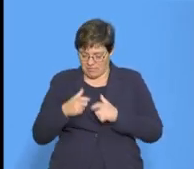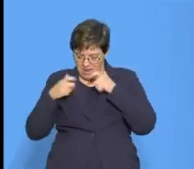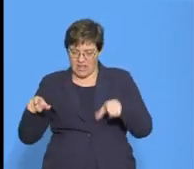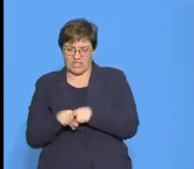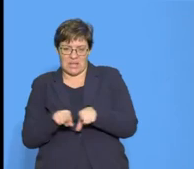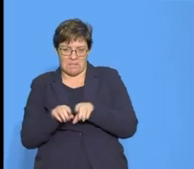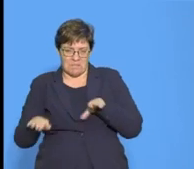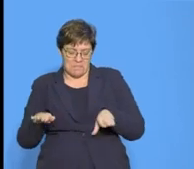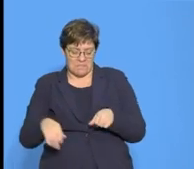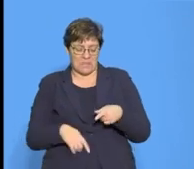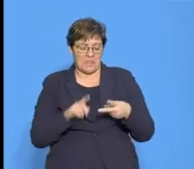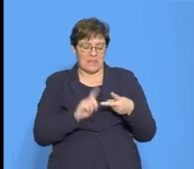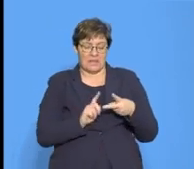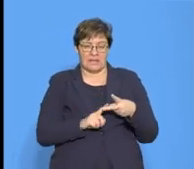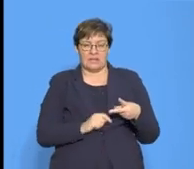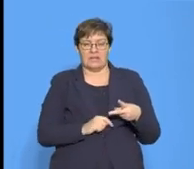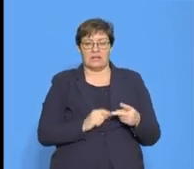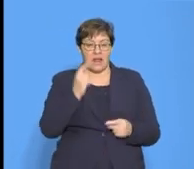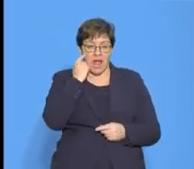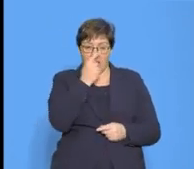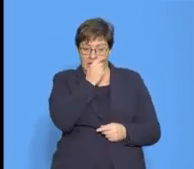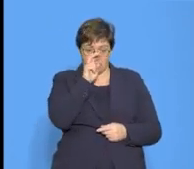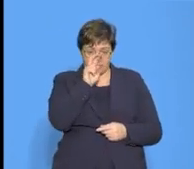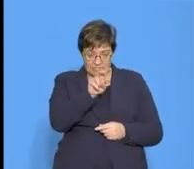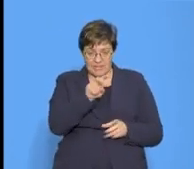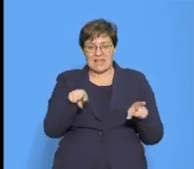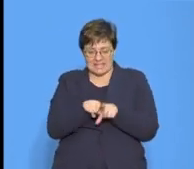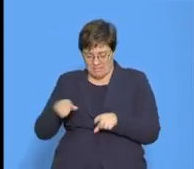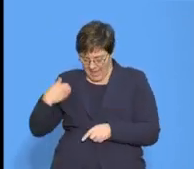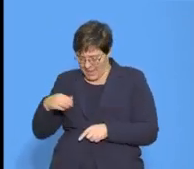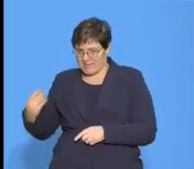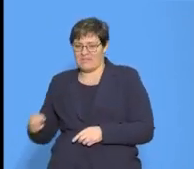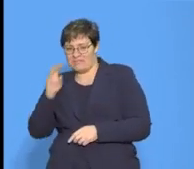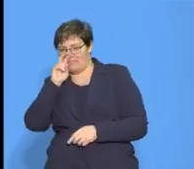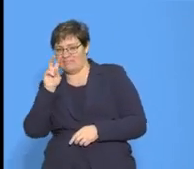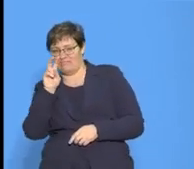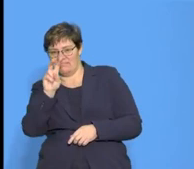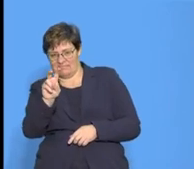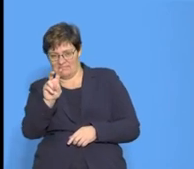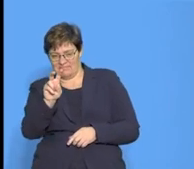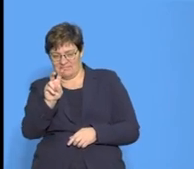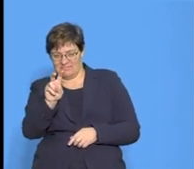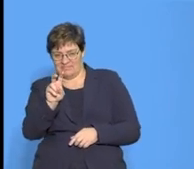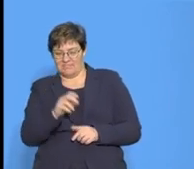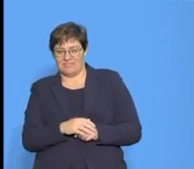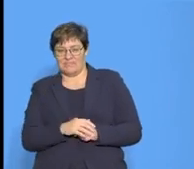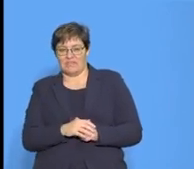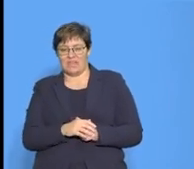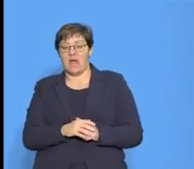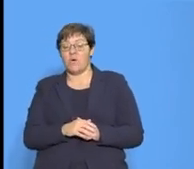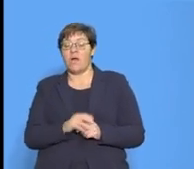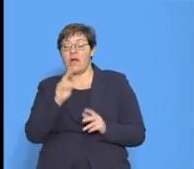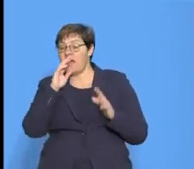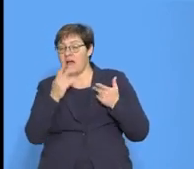in common. Then another feature that we have in common is that we have eyes in front. So in other words, our eyes face